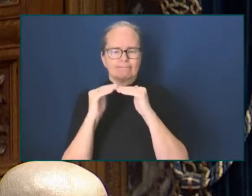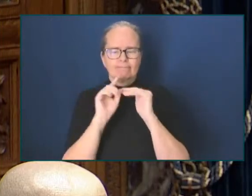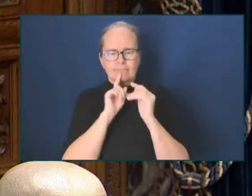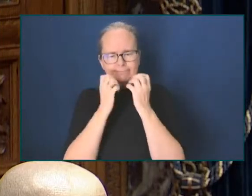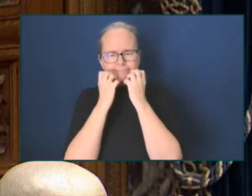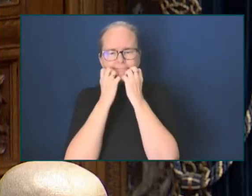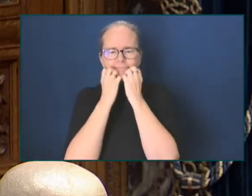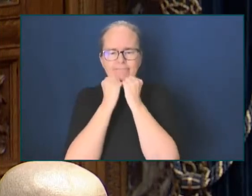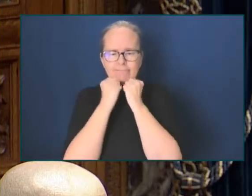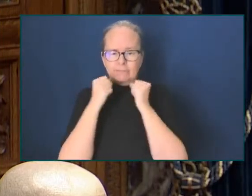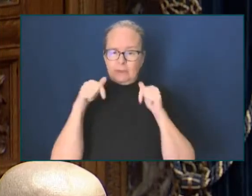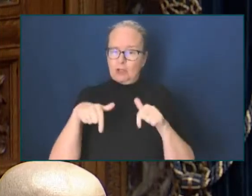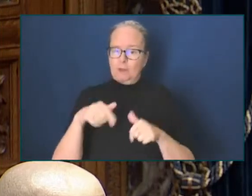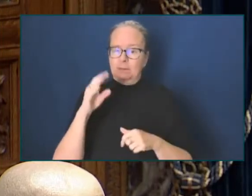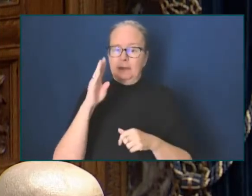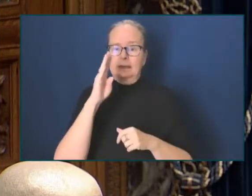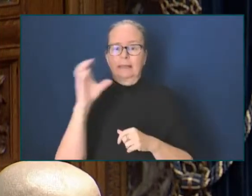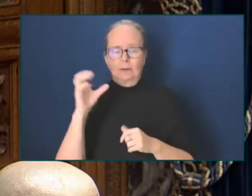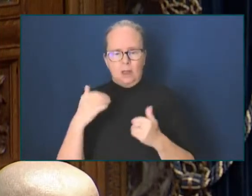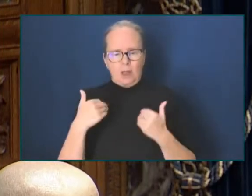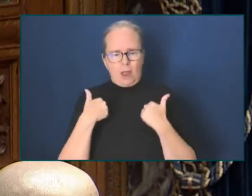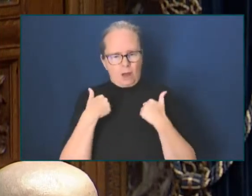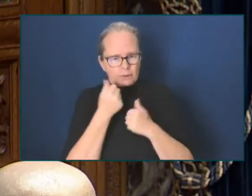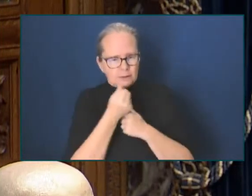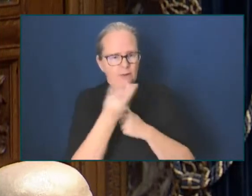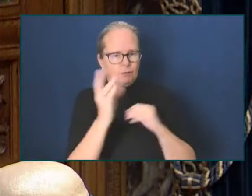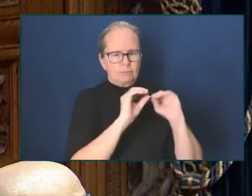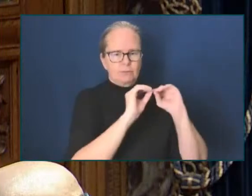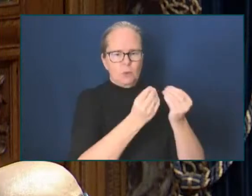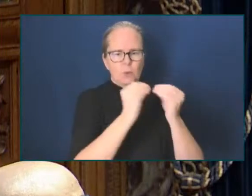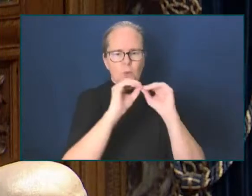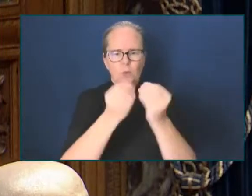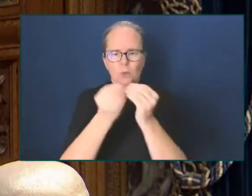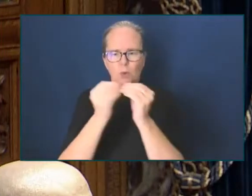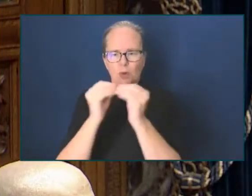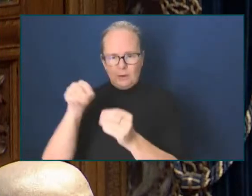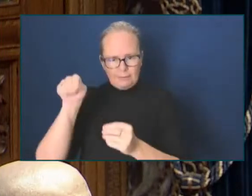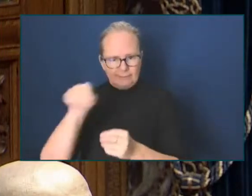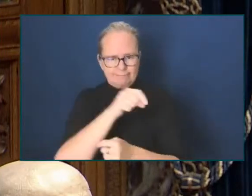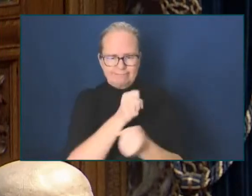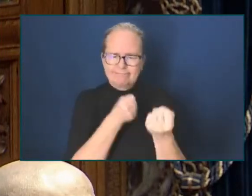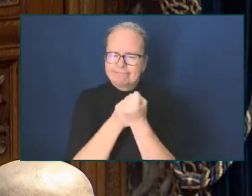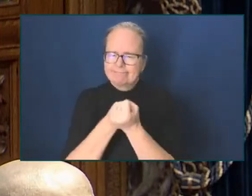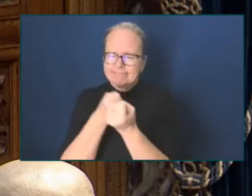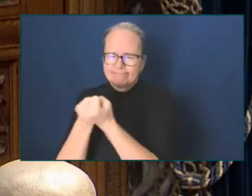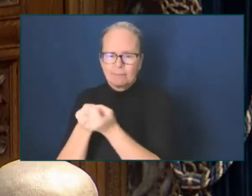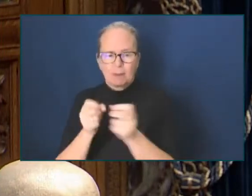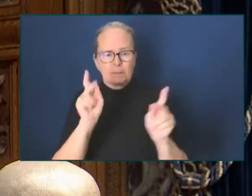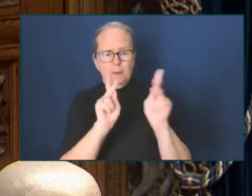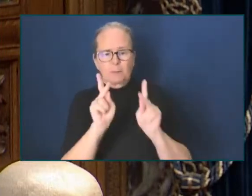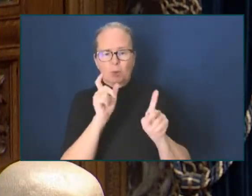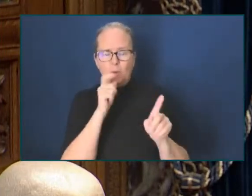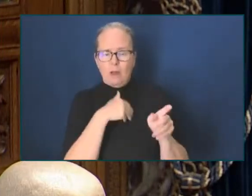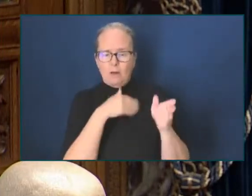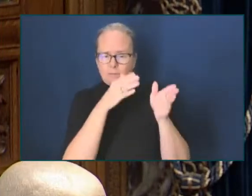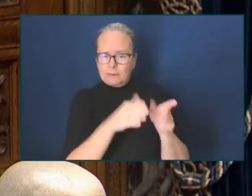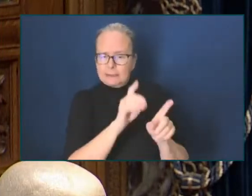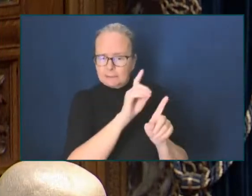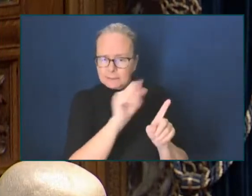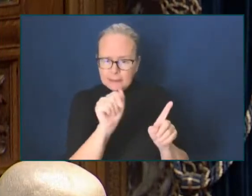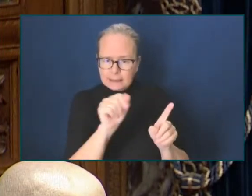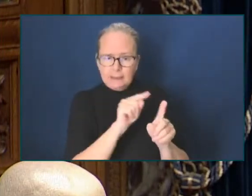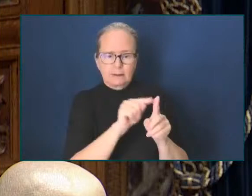to supporting people with disabilities and working to break down long-standing and systemic barriers to accessibility. We're pleased to support